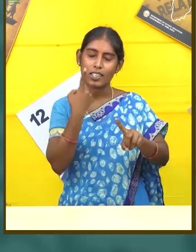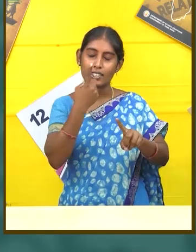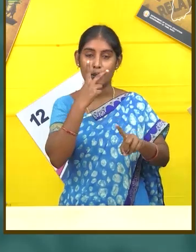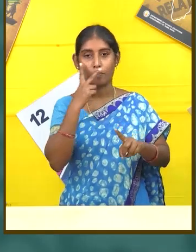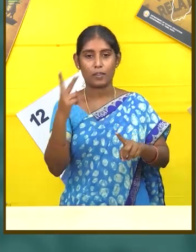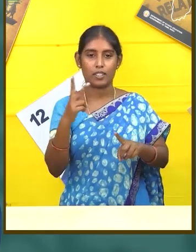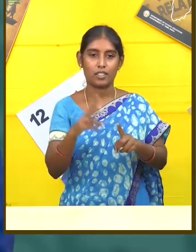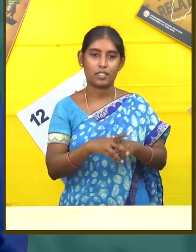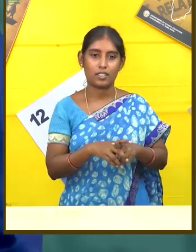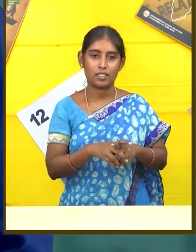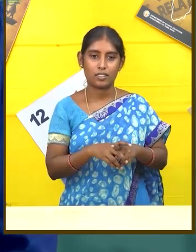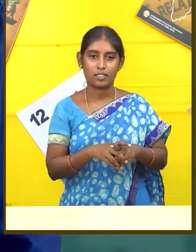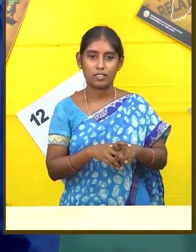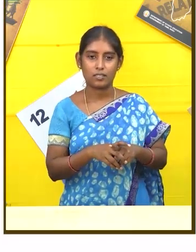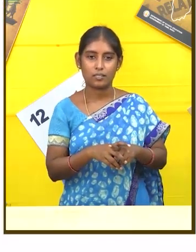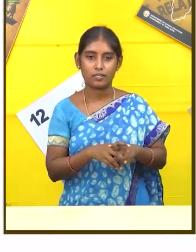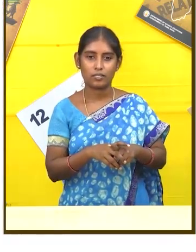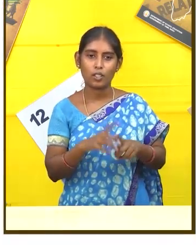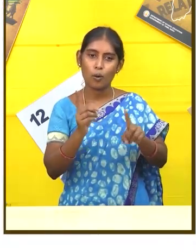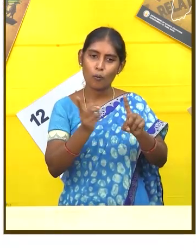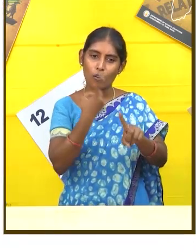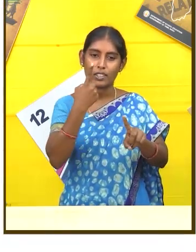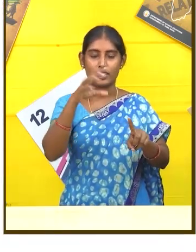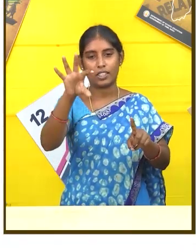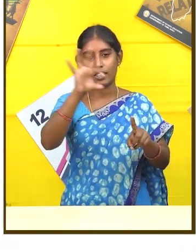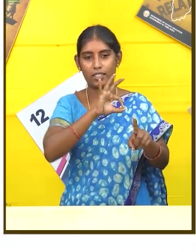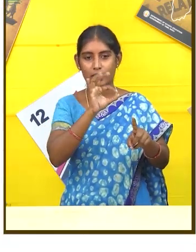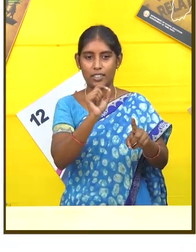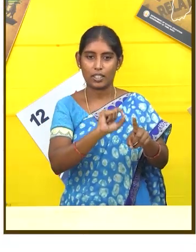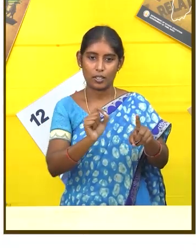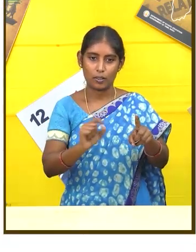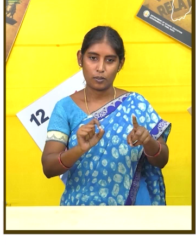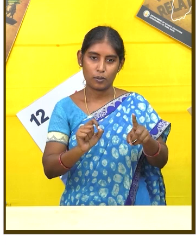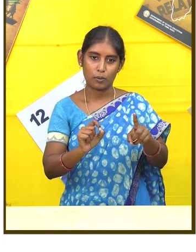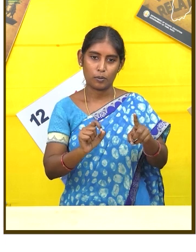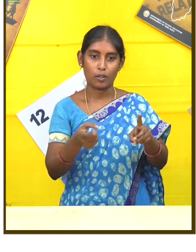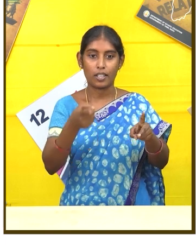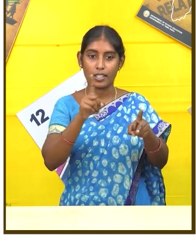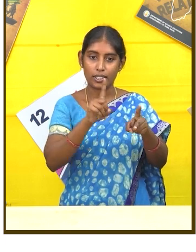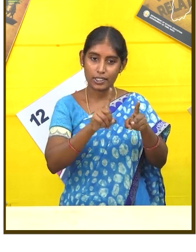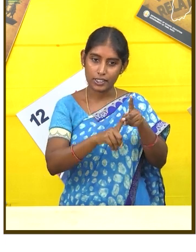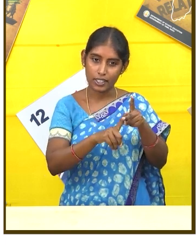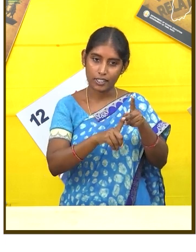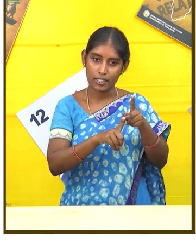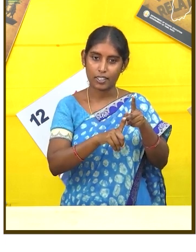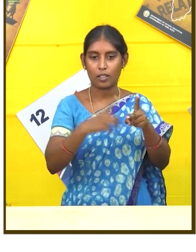First 2 equations let us take. You see y also is that